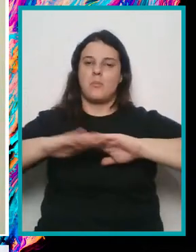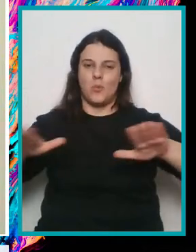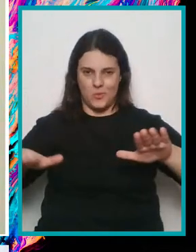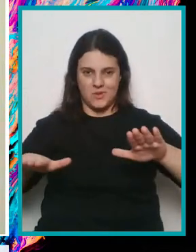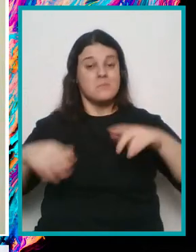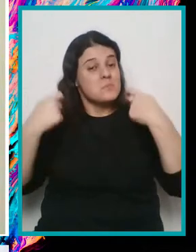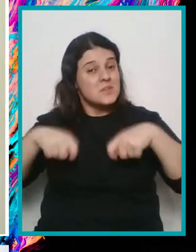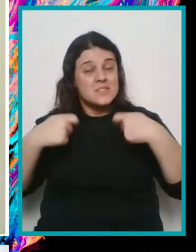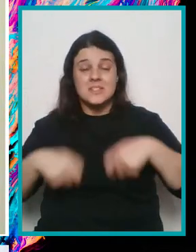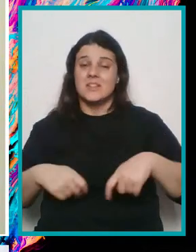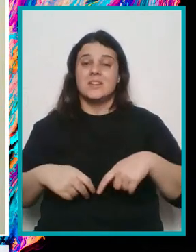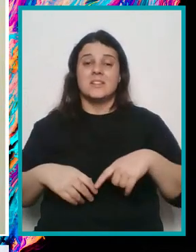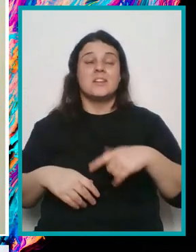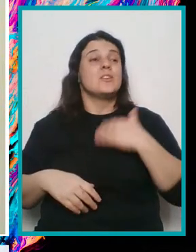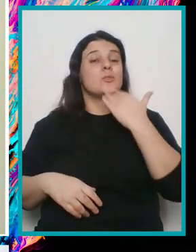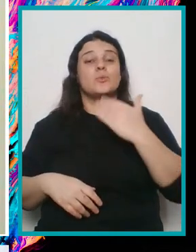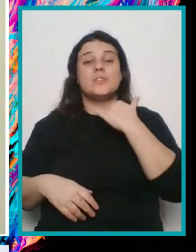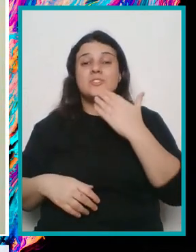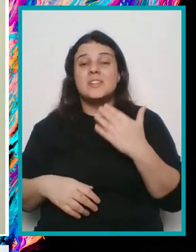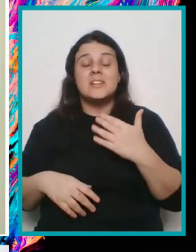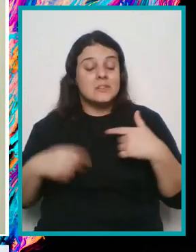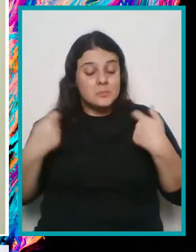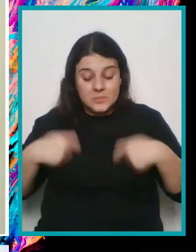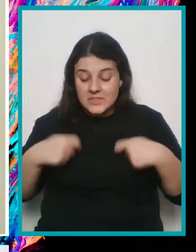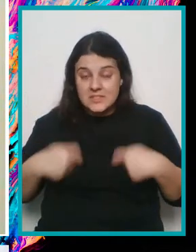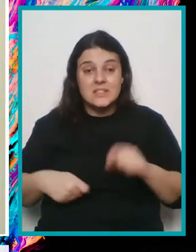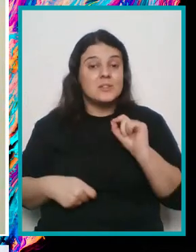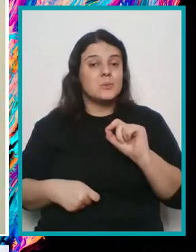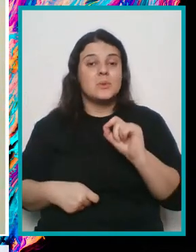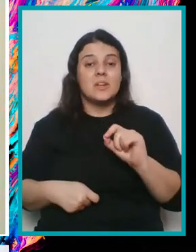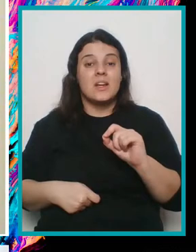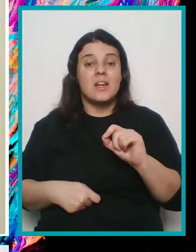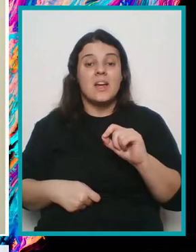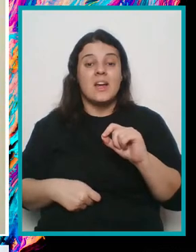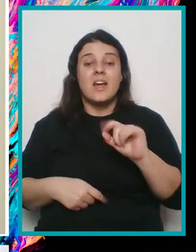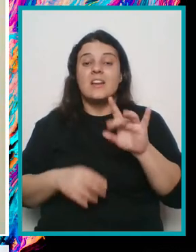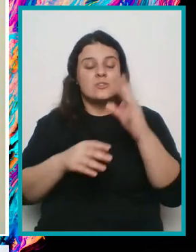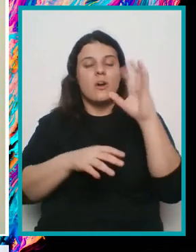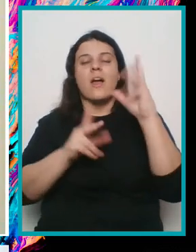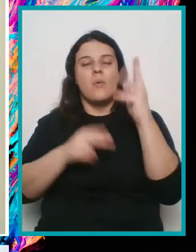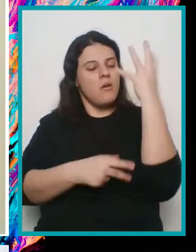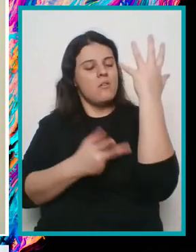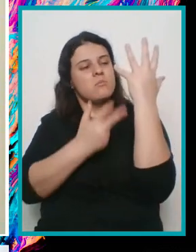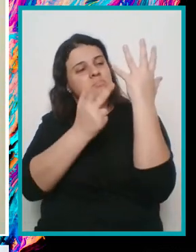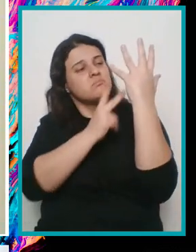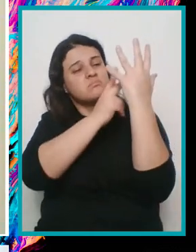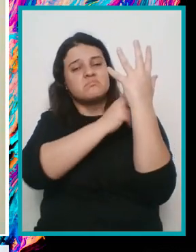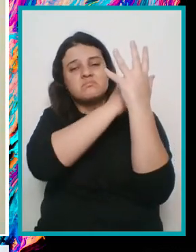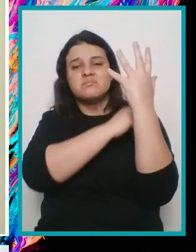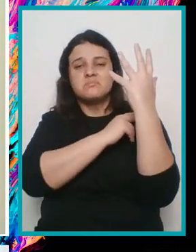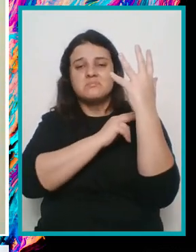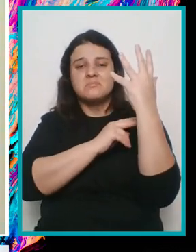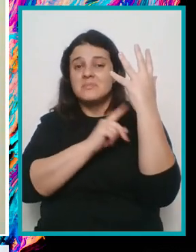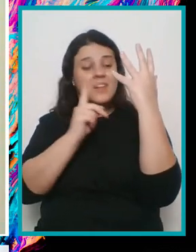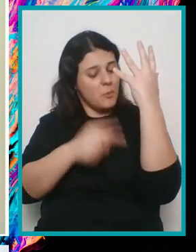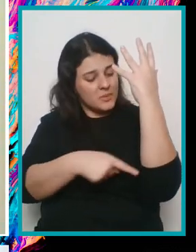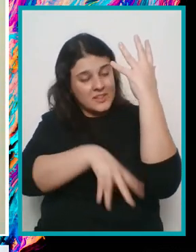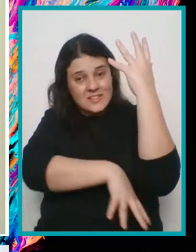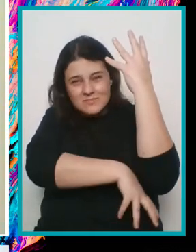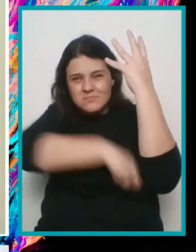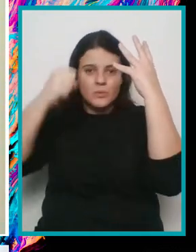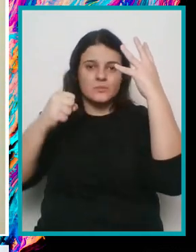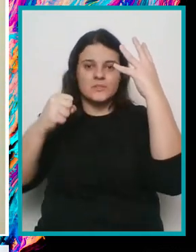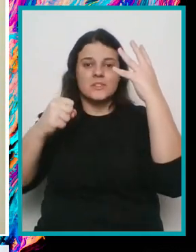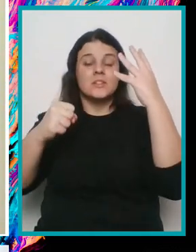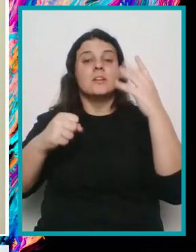in order to completely put an end to the climate crisis. And the responsibility belongs to